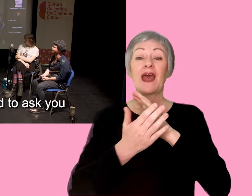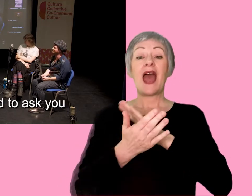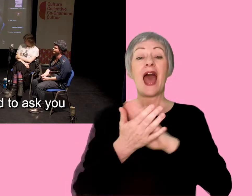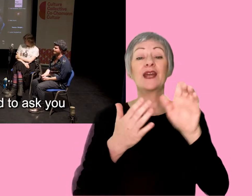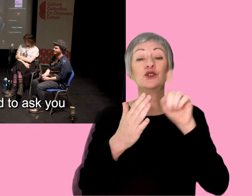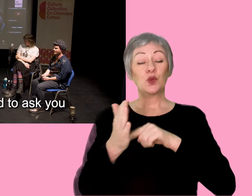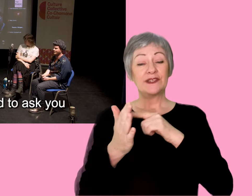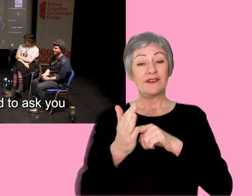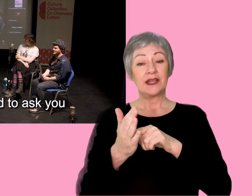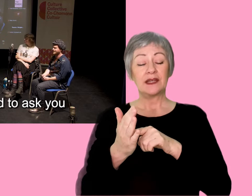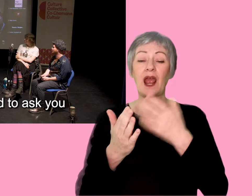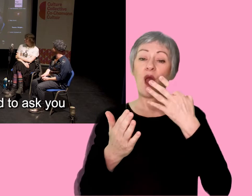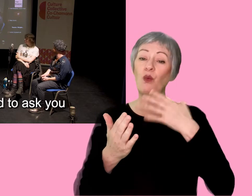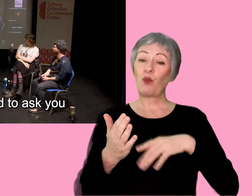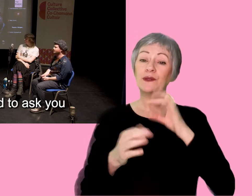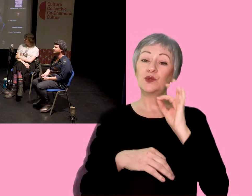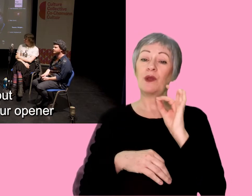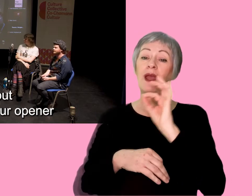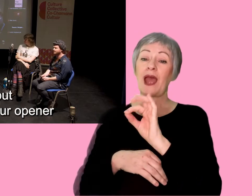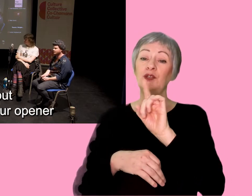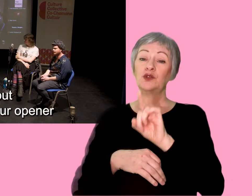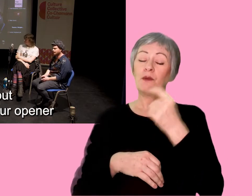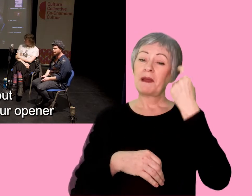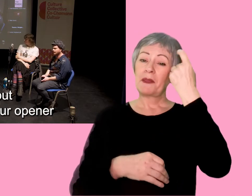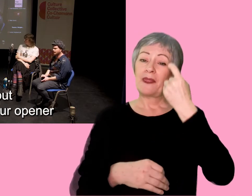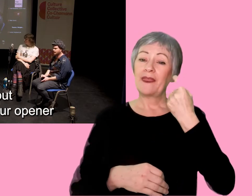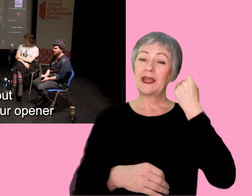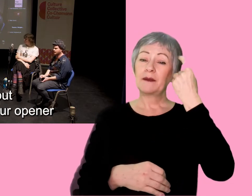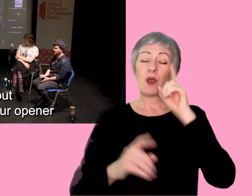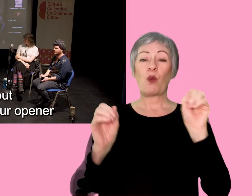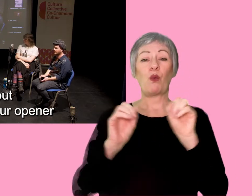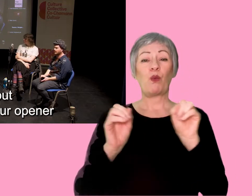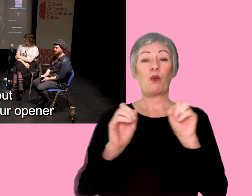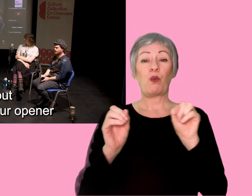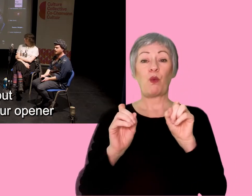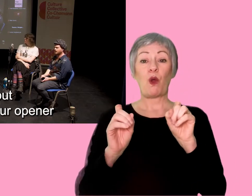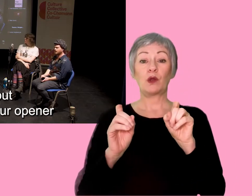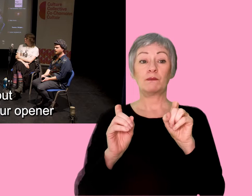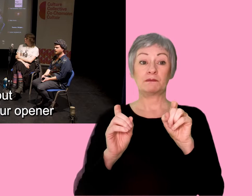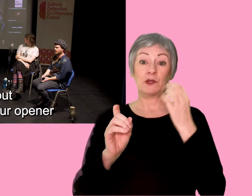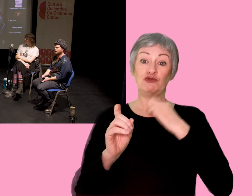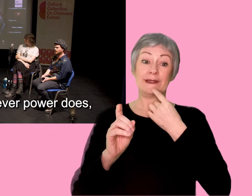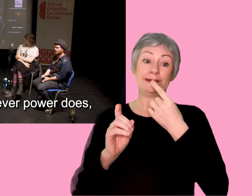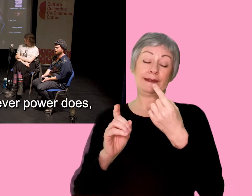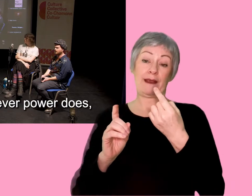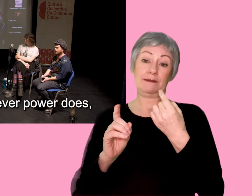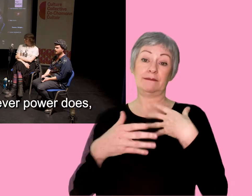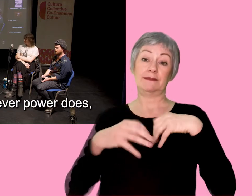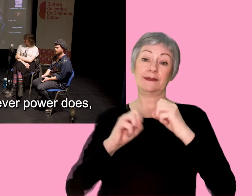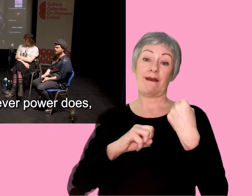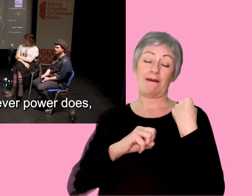Harry, Josephine, I wanted to ask you, just thinking about what you just said in your opener, and